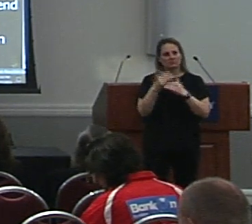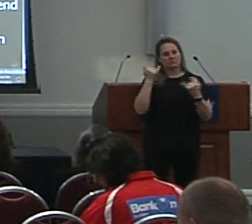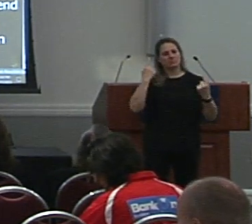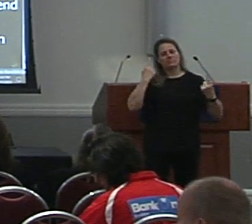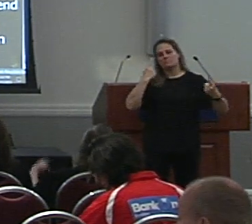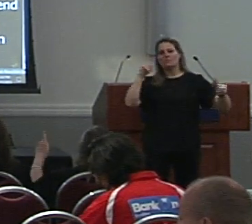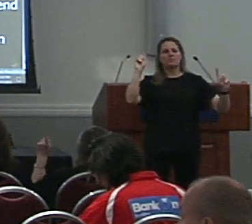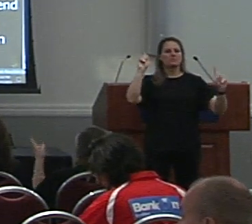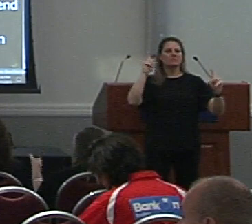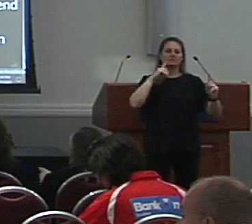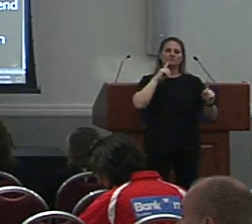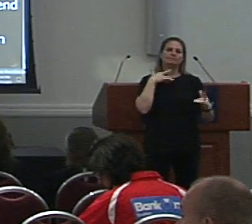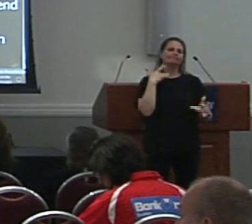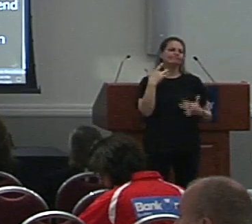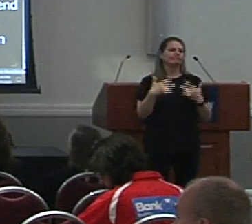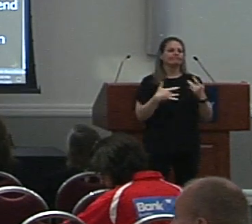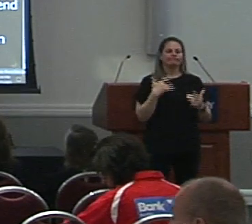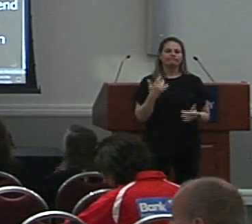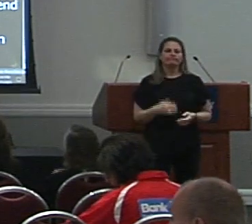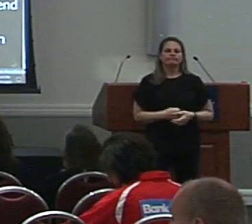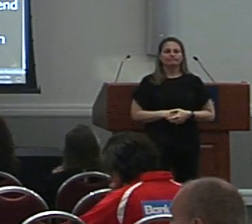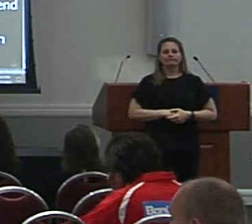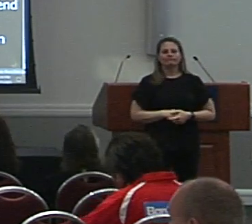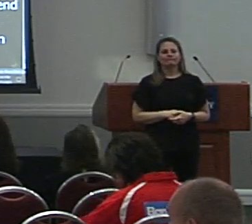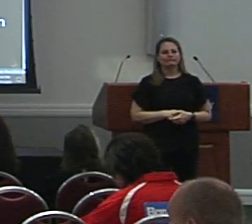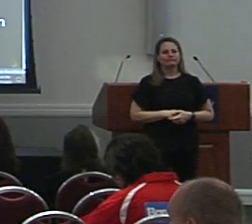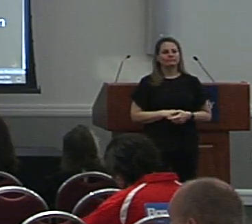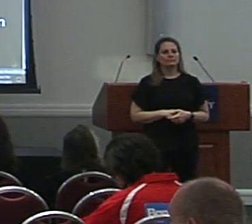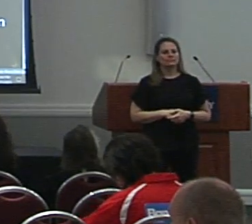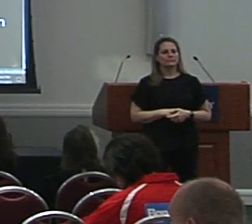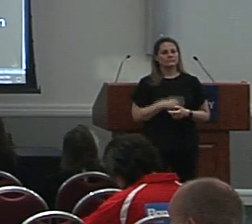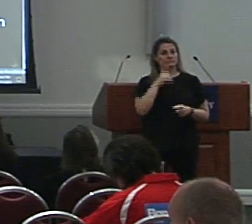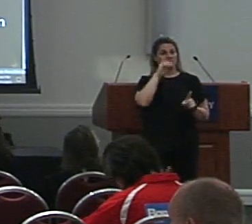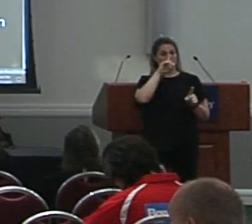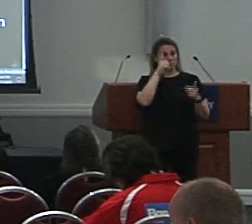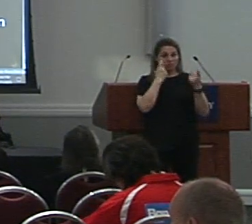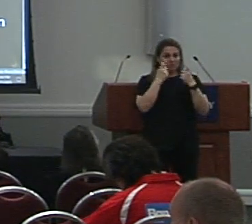that. We have another question on Zoom.